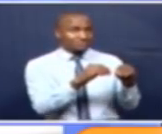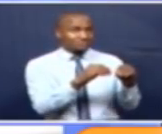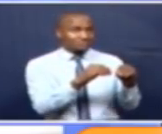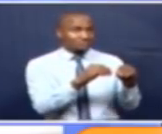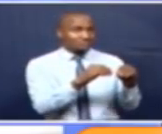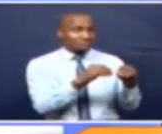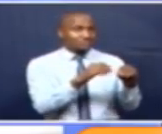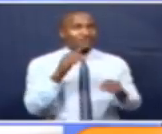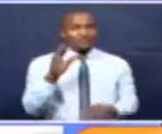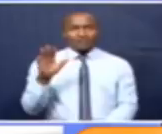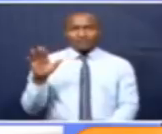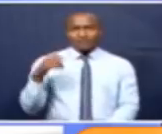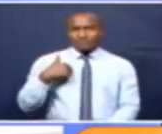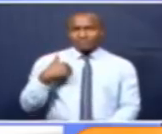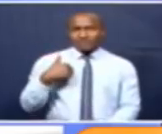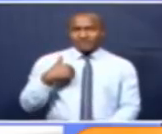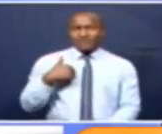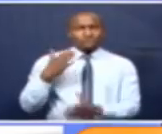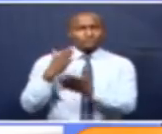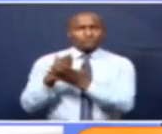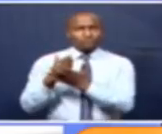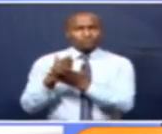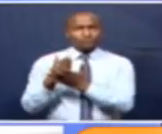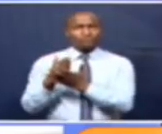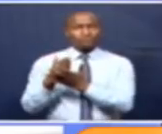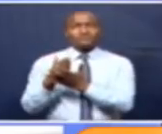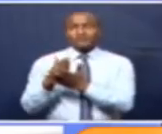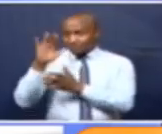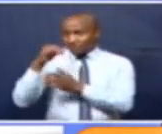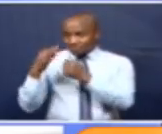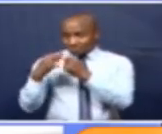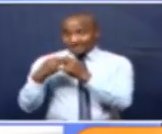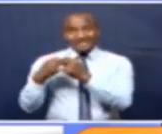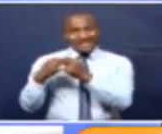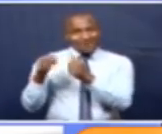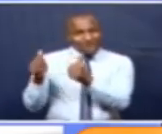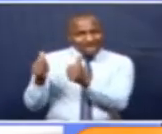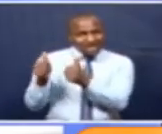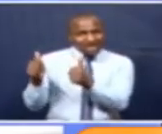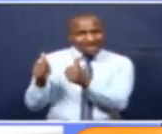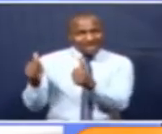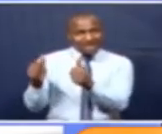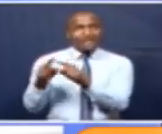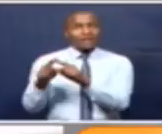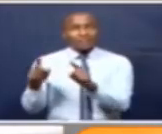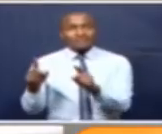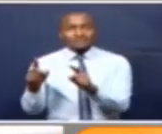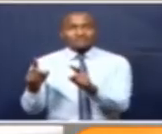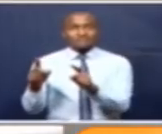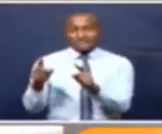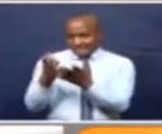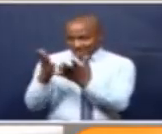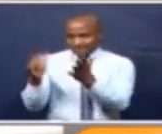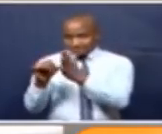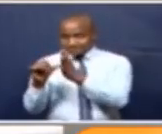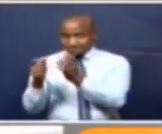I mean, I have stood by what we did on the 8th of August. It was a fairly credible process that we had put forward. Okay. I believe